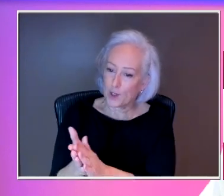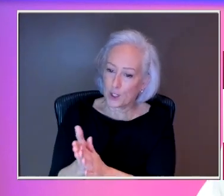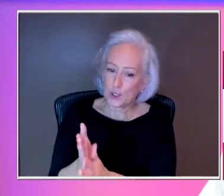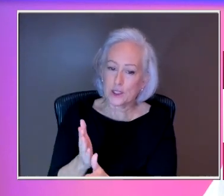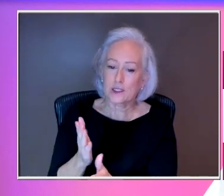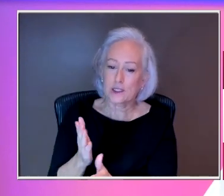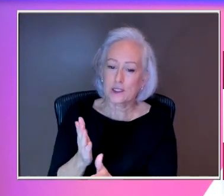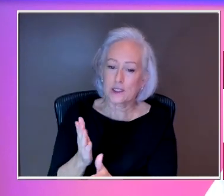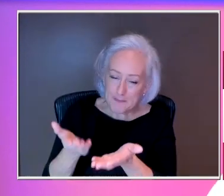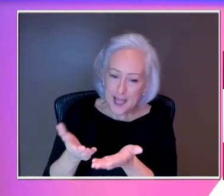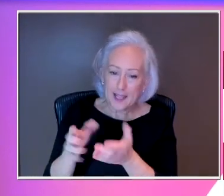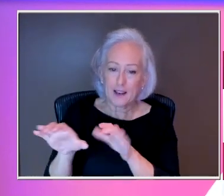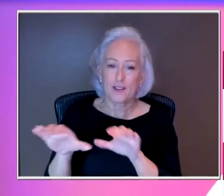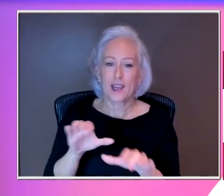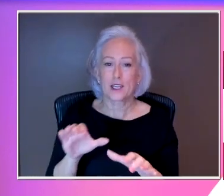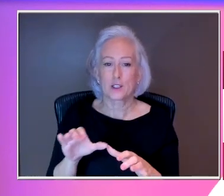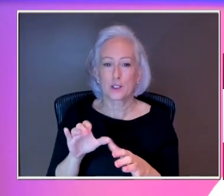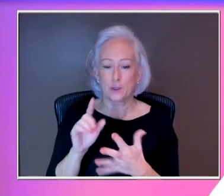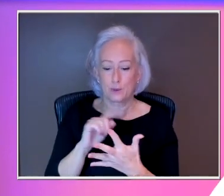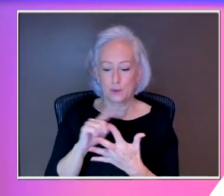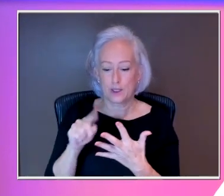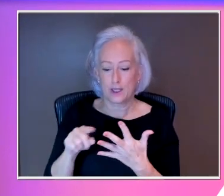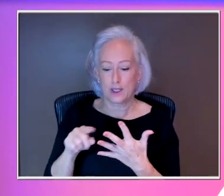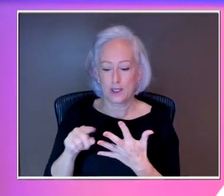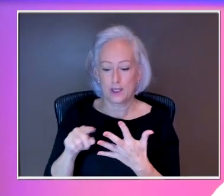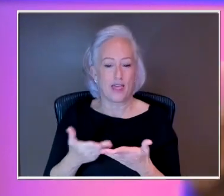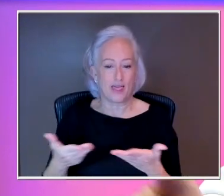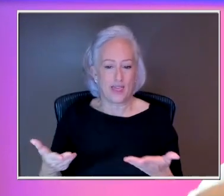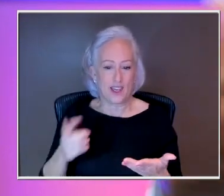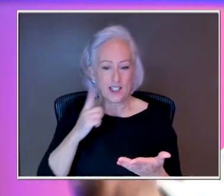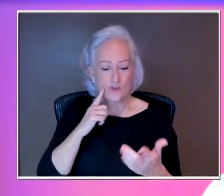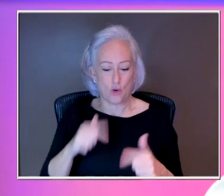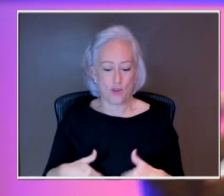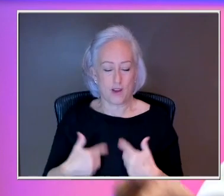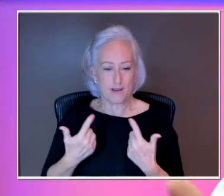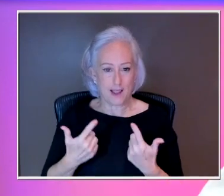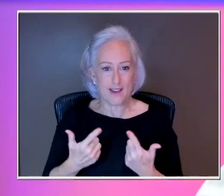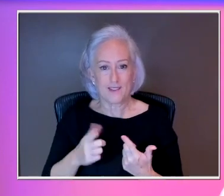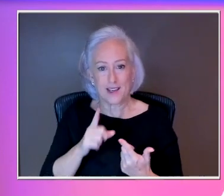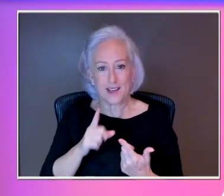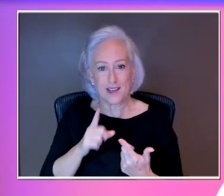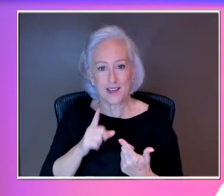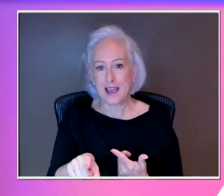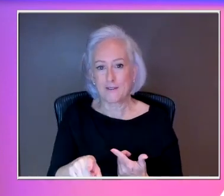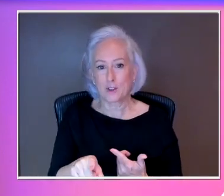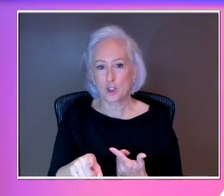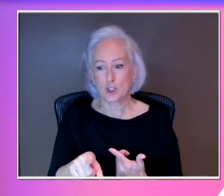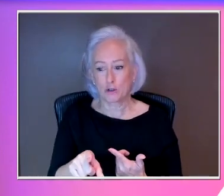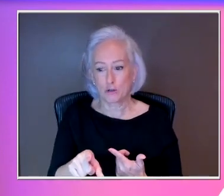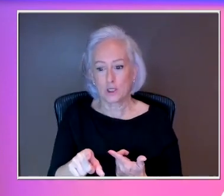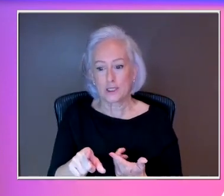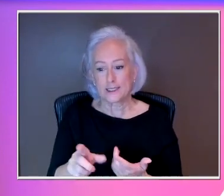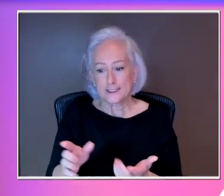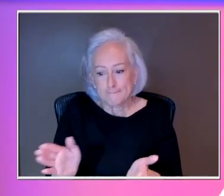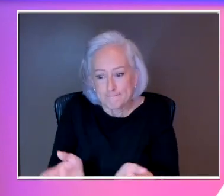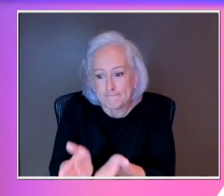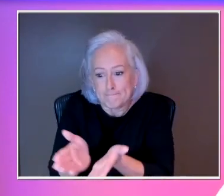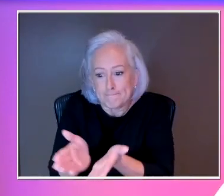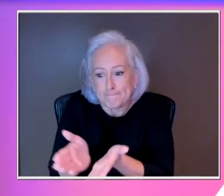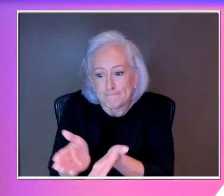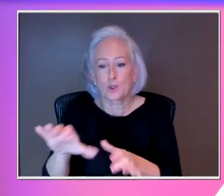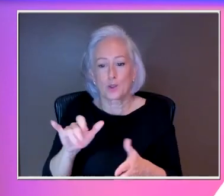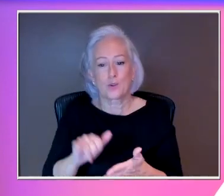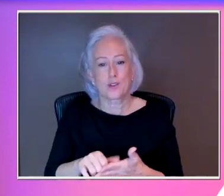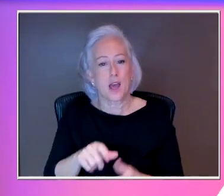do, certain lifestyle changes, and I have to really work on those things with them, and it's over several visits. But you